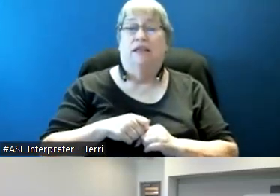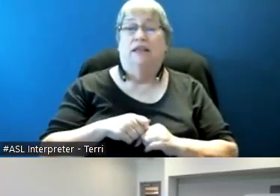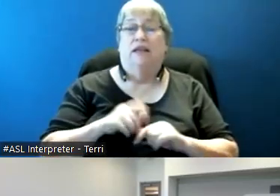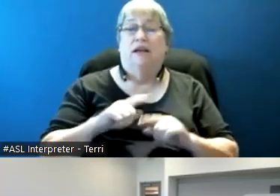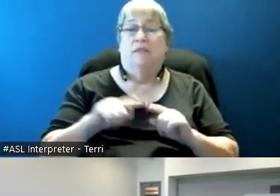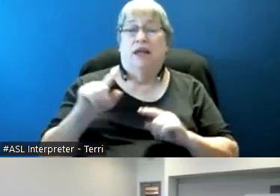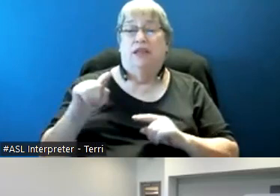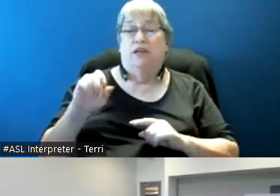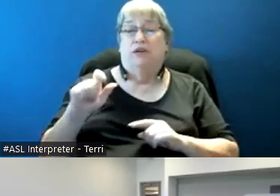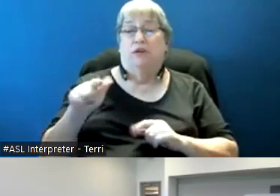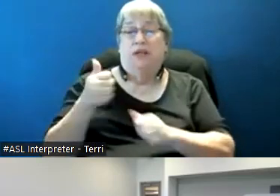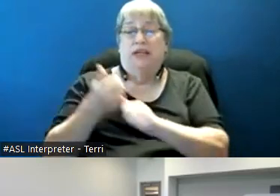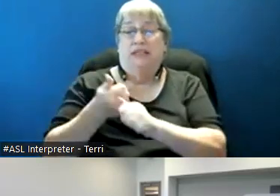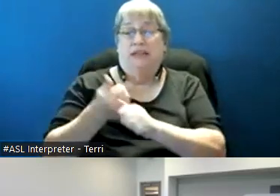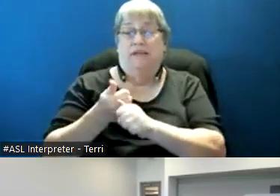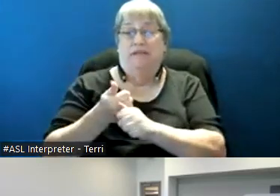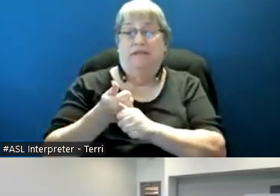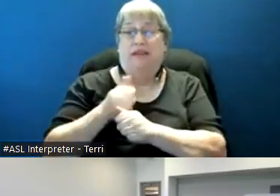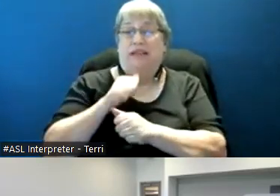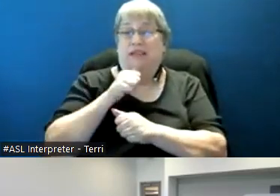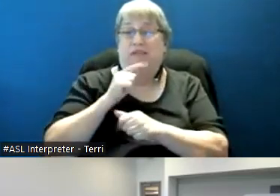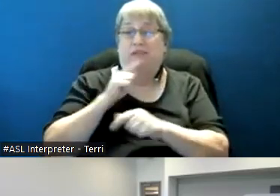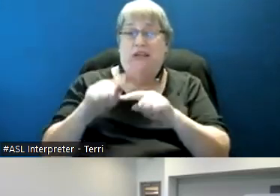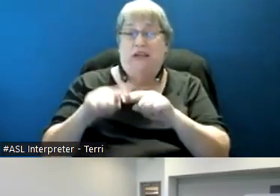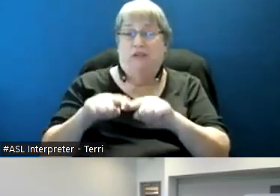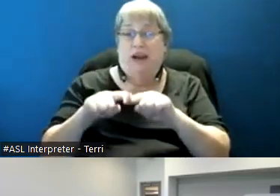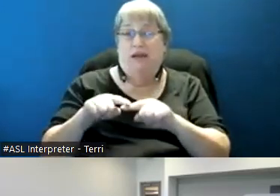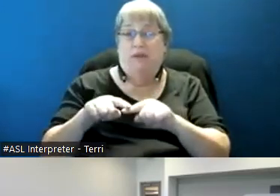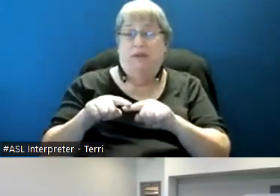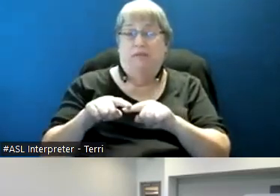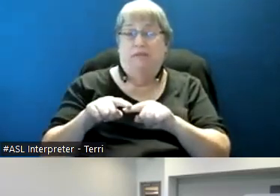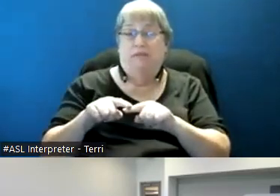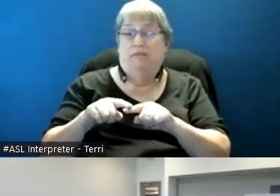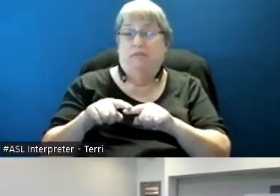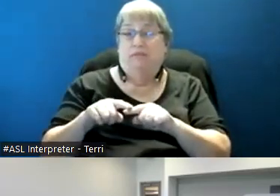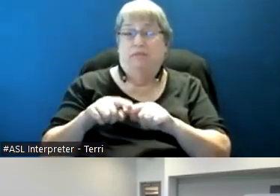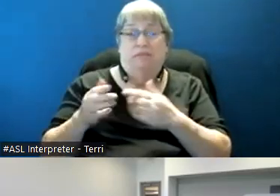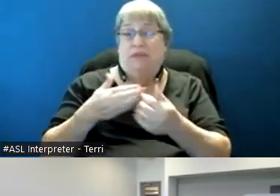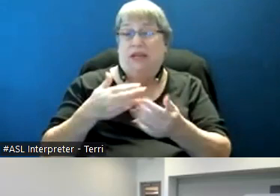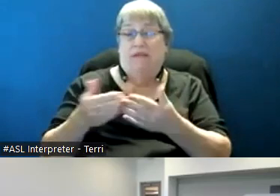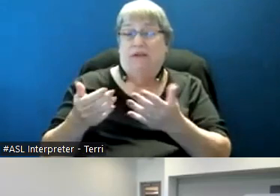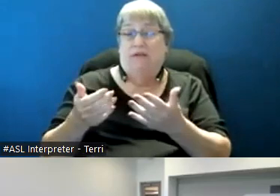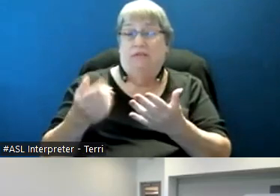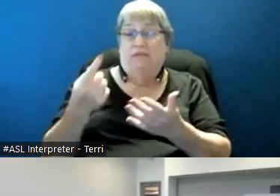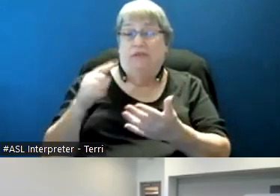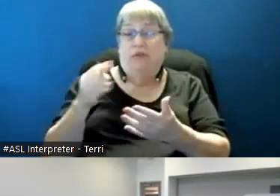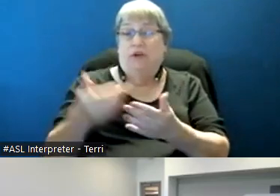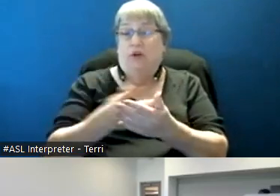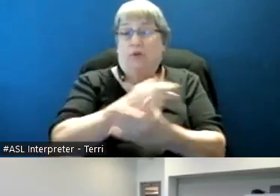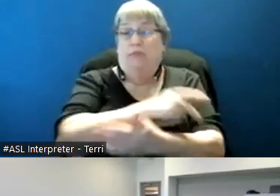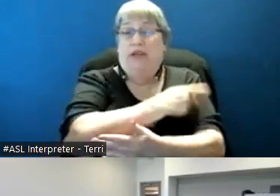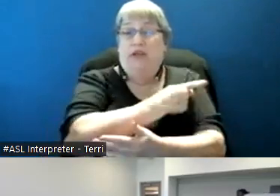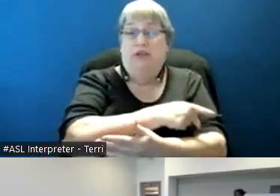tool itself is not reliable, even taking new patients, but also there's no way for us to be able to filter